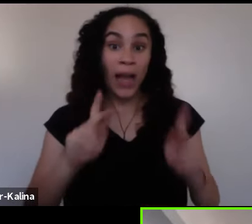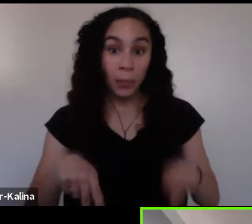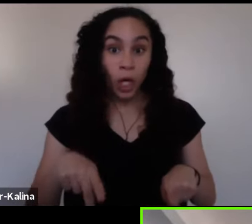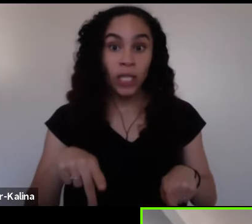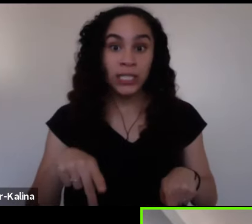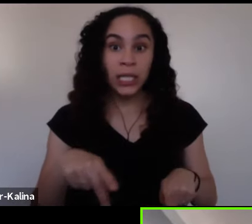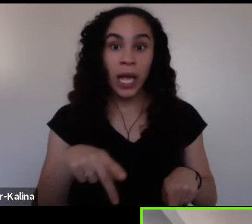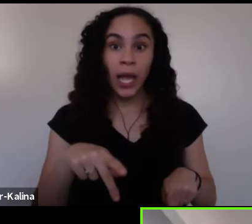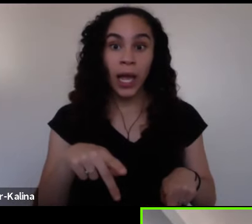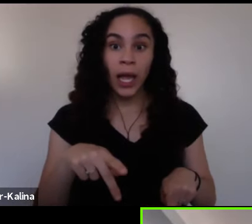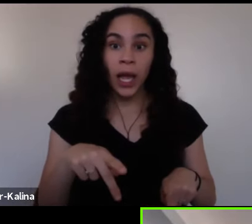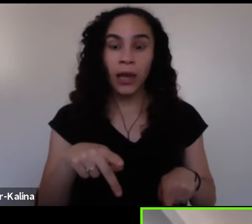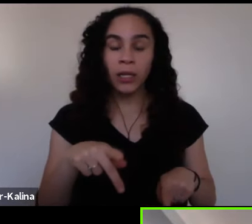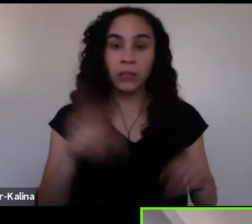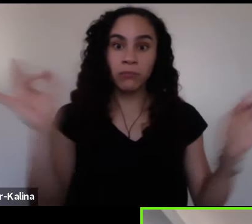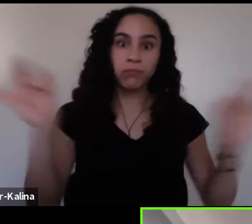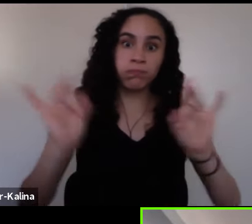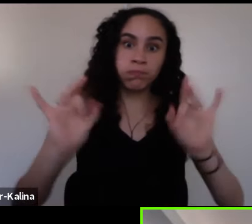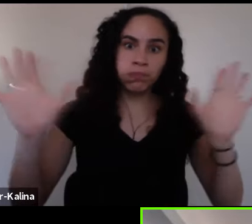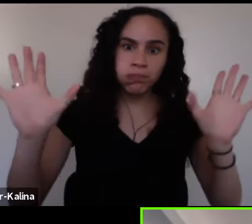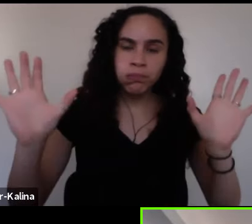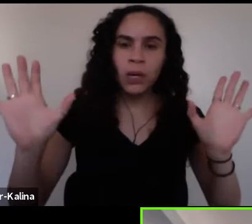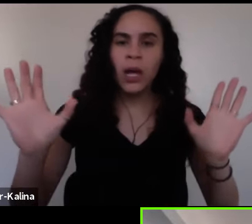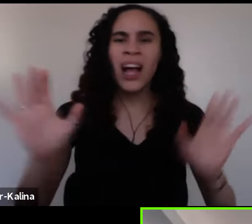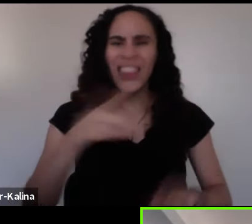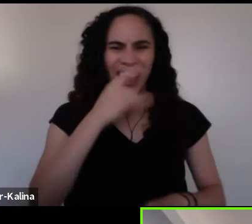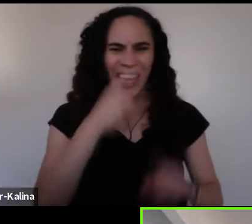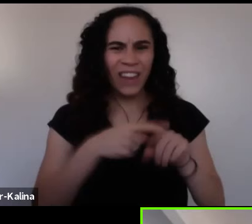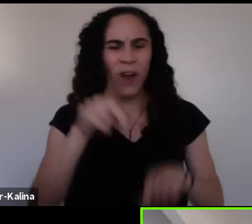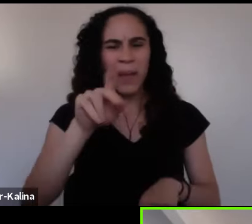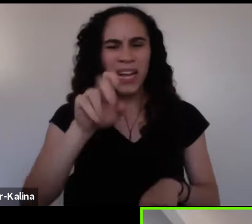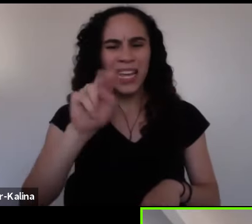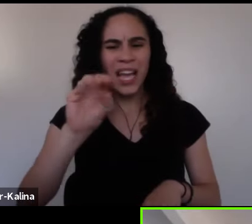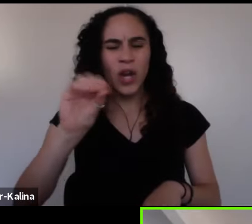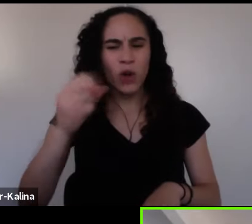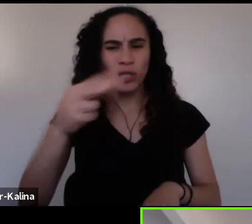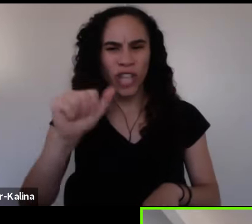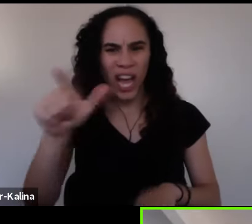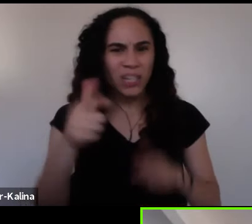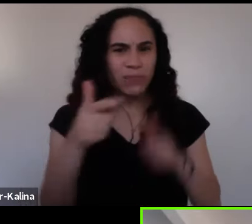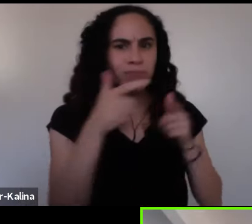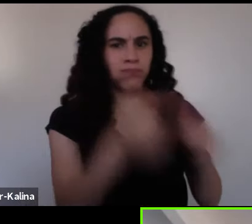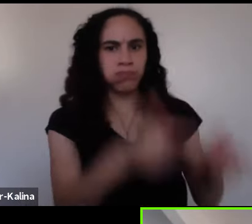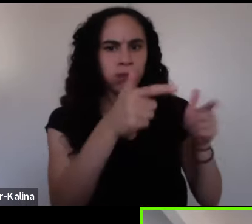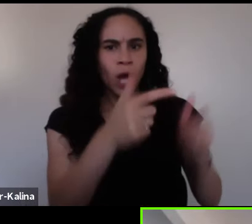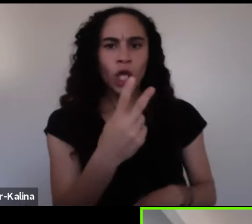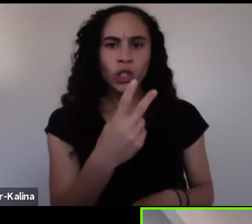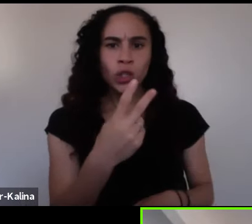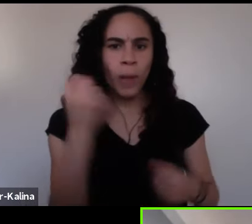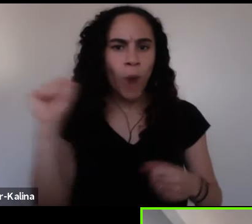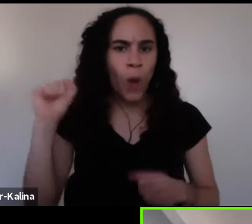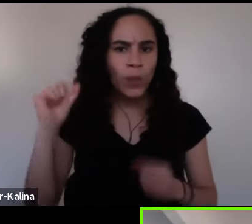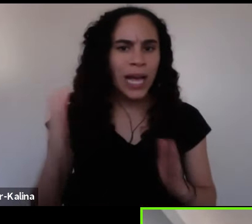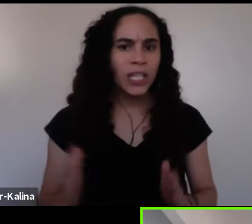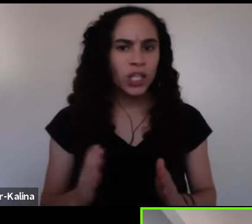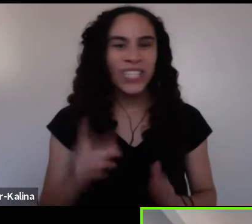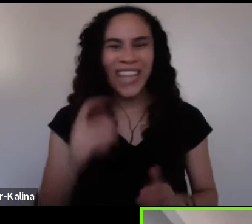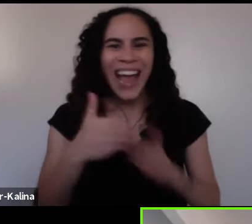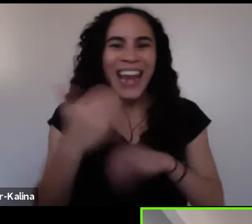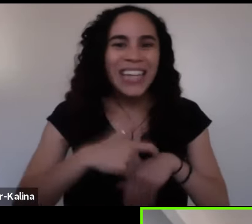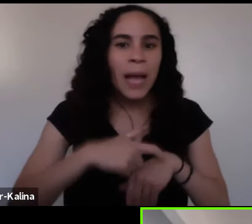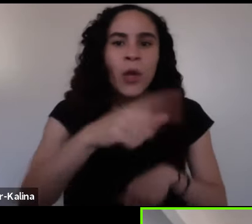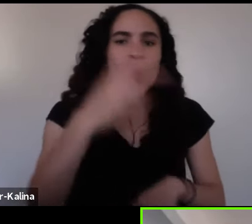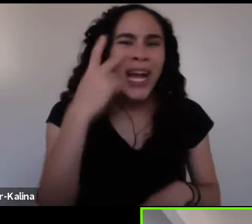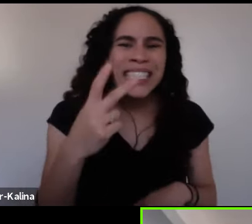did. The kid from Kenosha that shot the 2 protesters. Next thing you see him, like videos of him cleaning